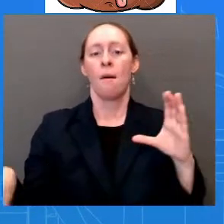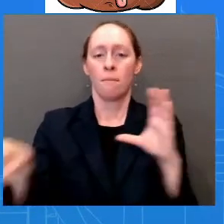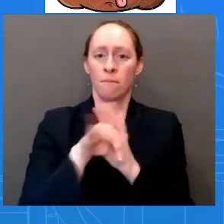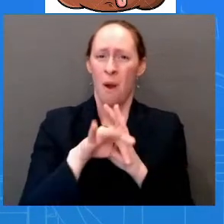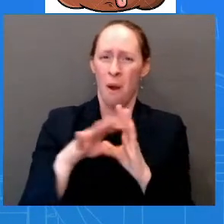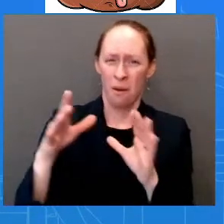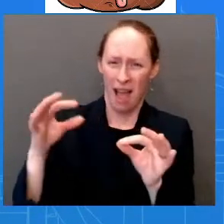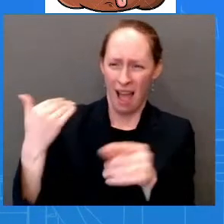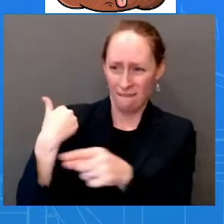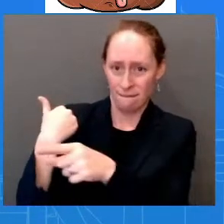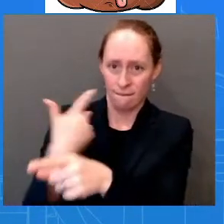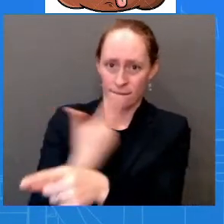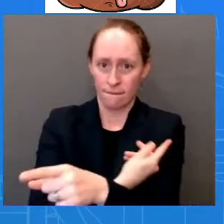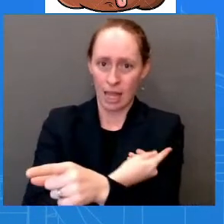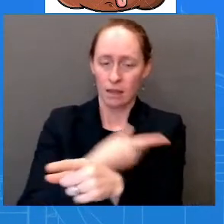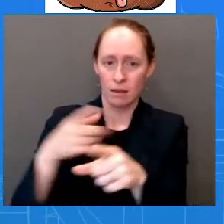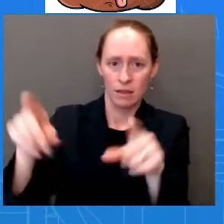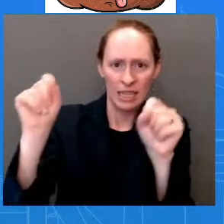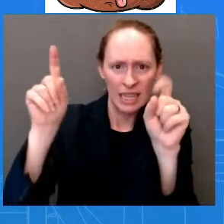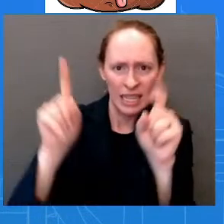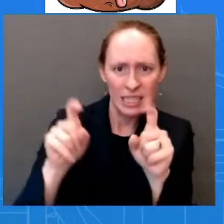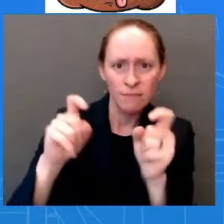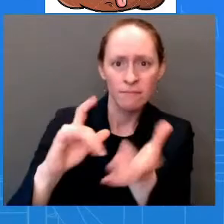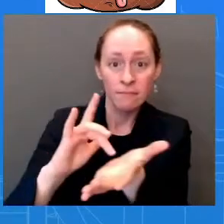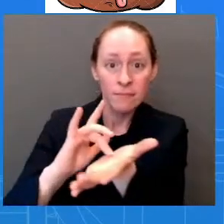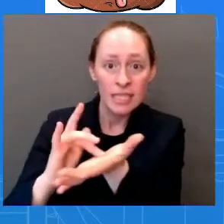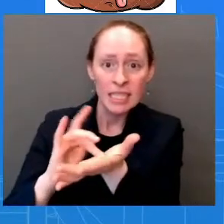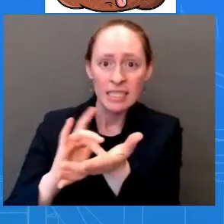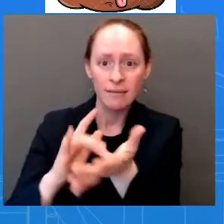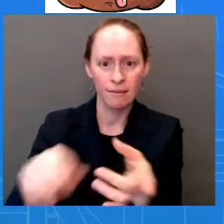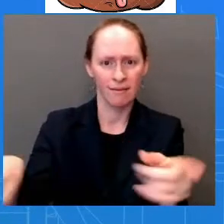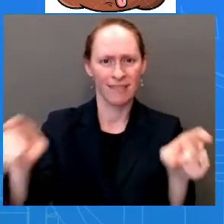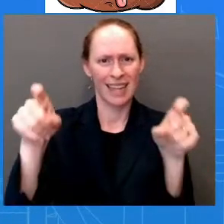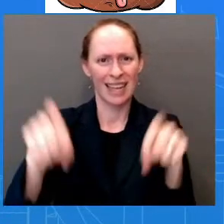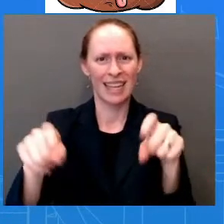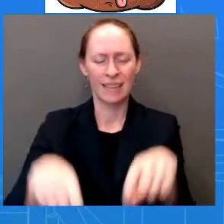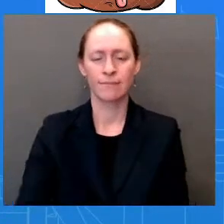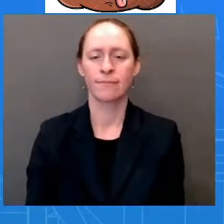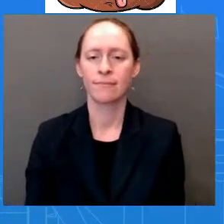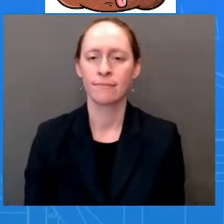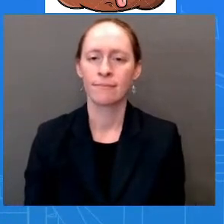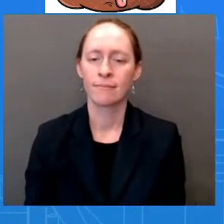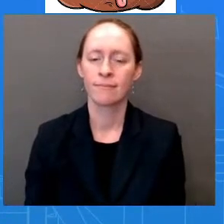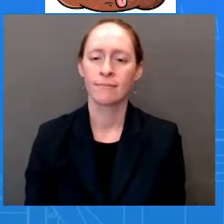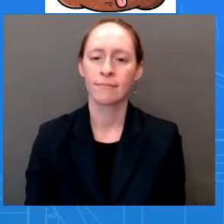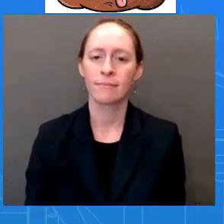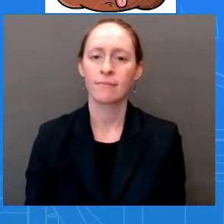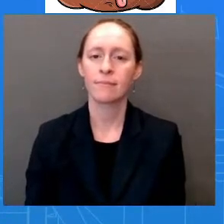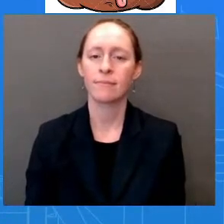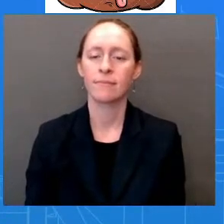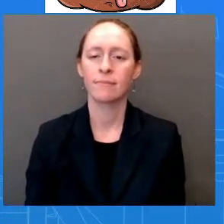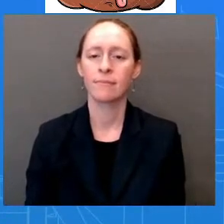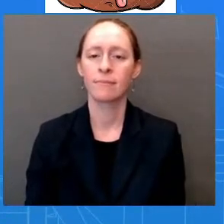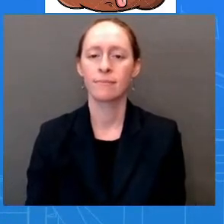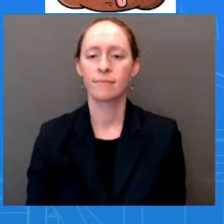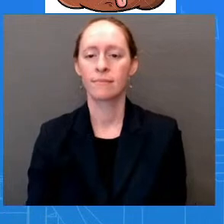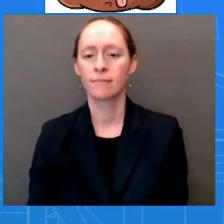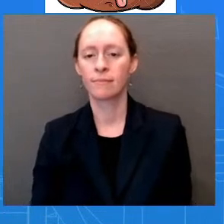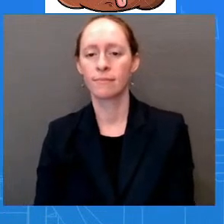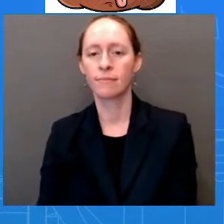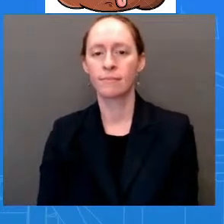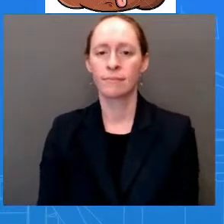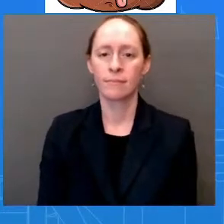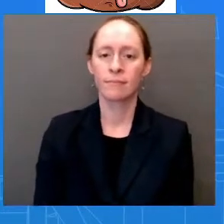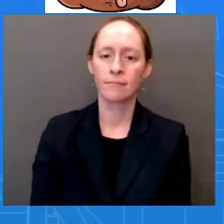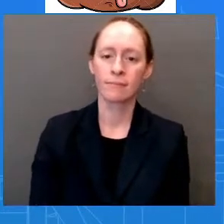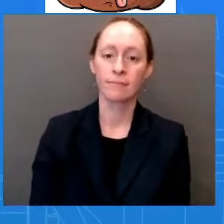to a point where eventually, as this response changes and we more normalize vaccine treatment purchases through the regular health system, we want to